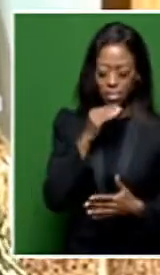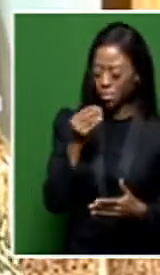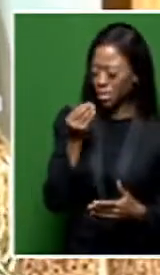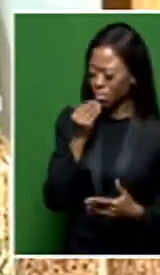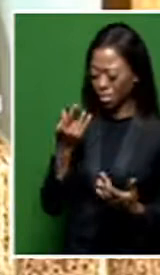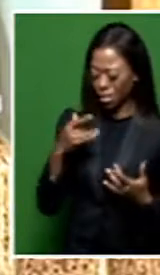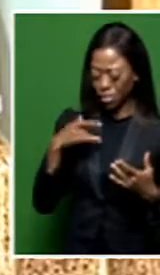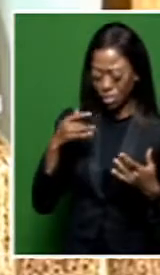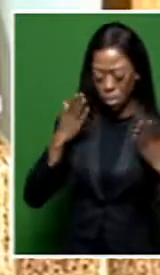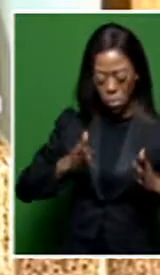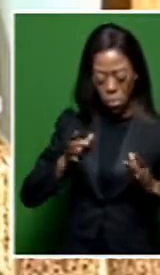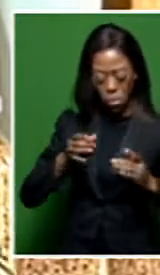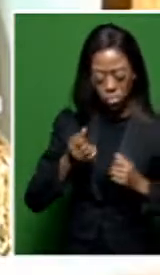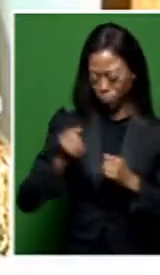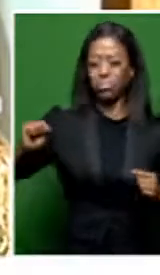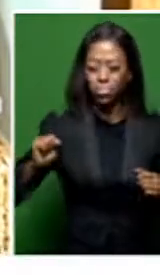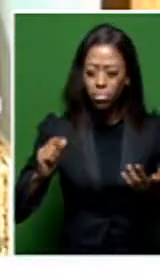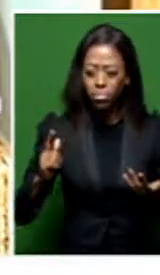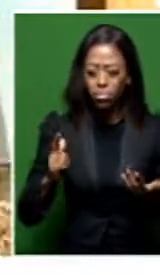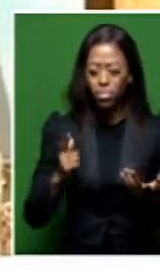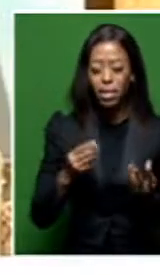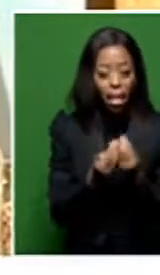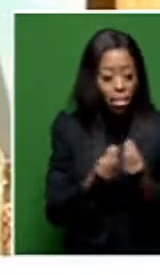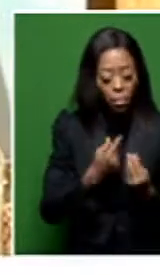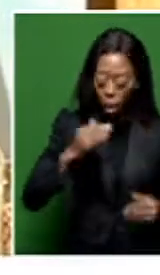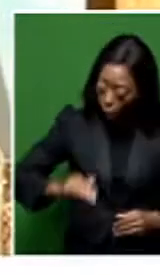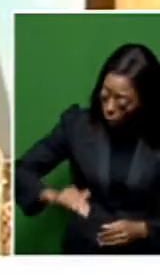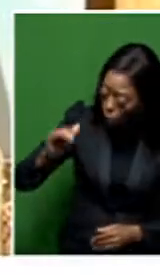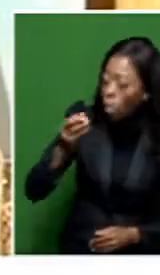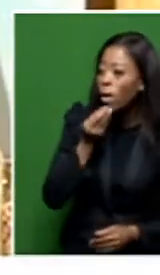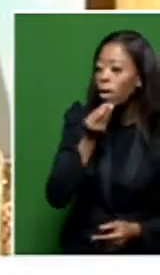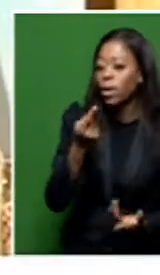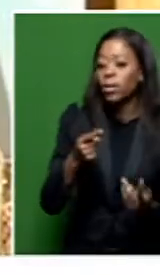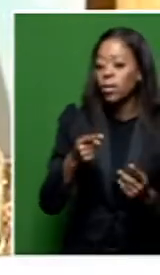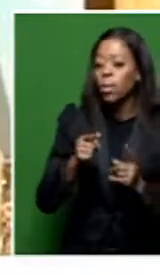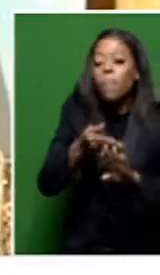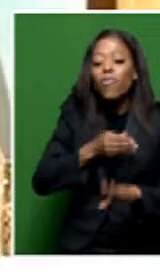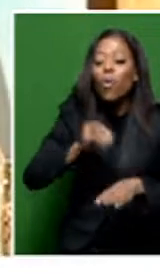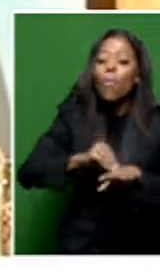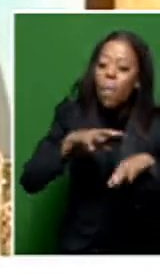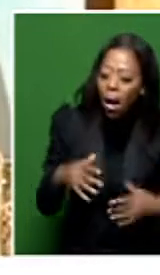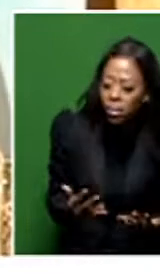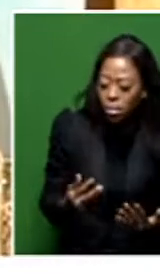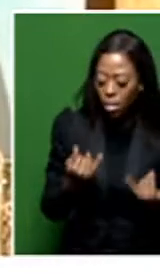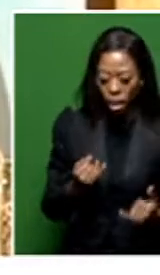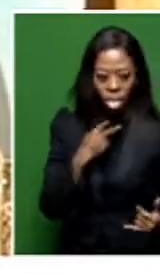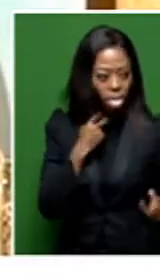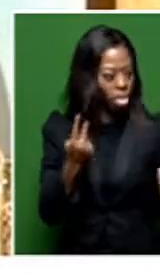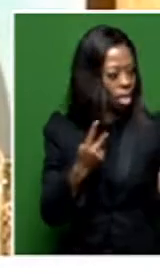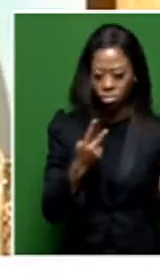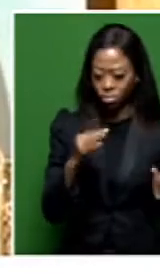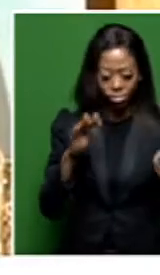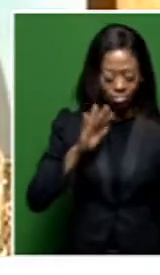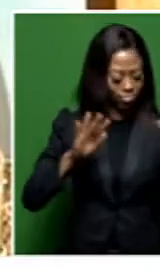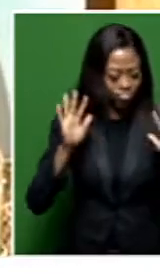to different kinds of food. Things that I was used to eating, things that I grew up eating, things that didn't give me problems, all of a sudden I couldn't eat anymore. So I knew